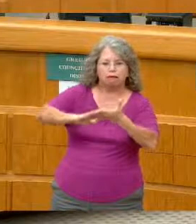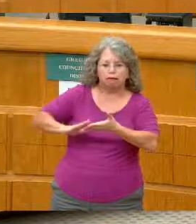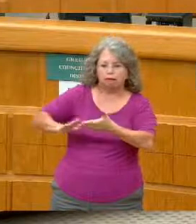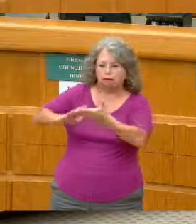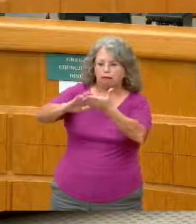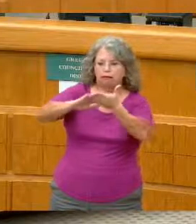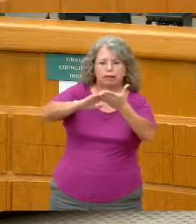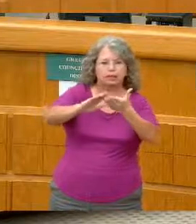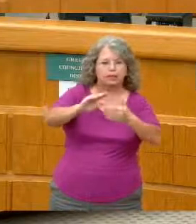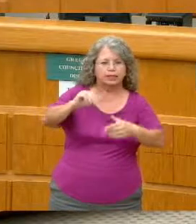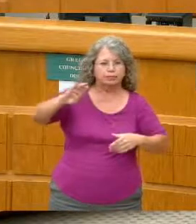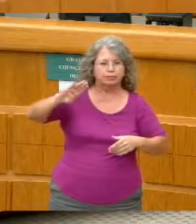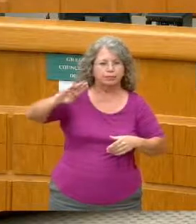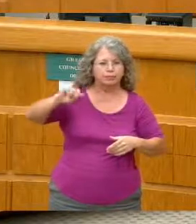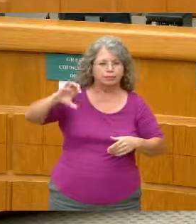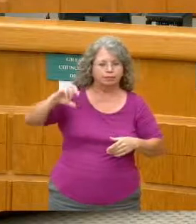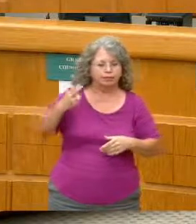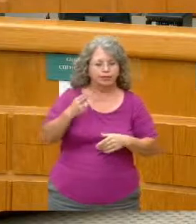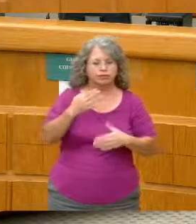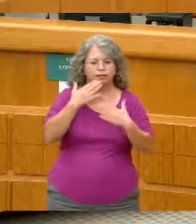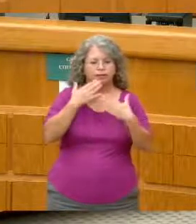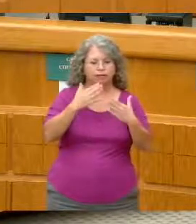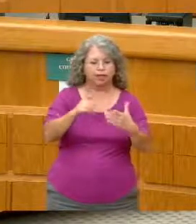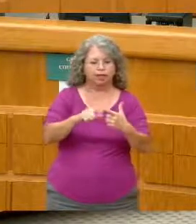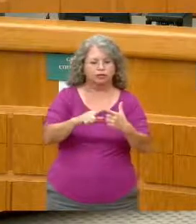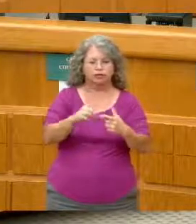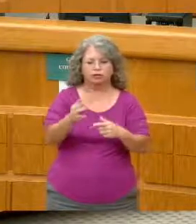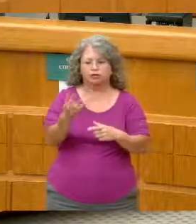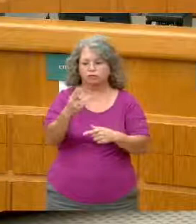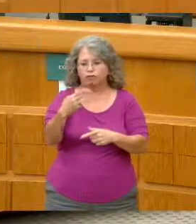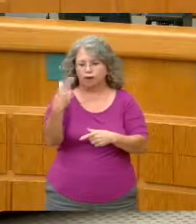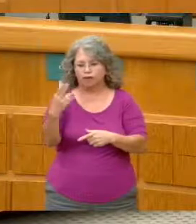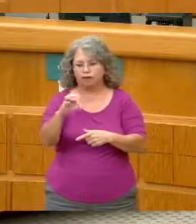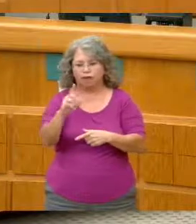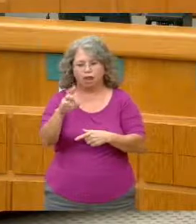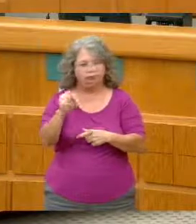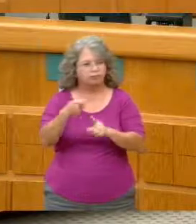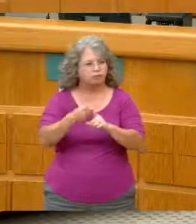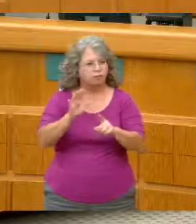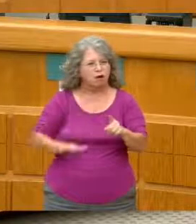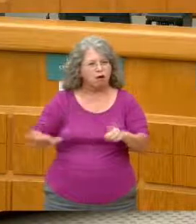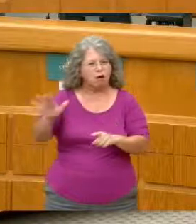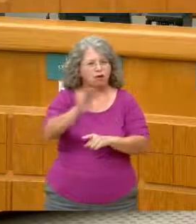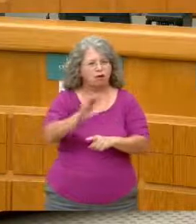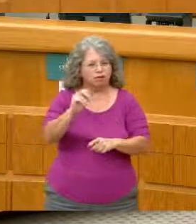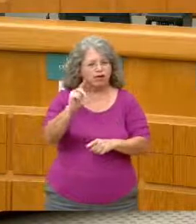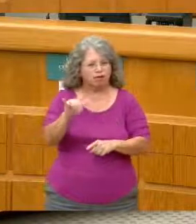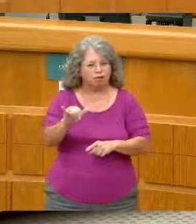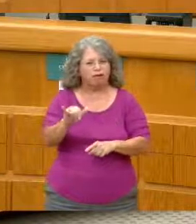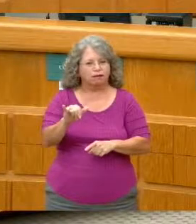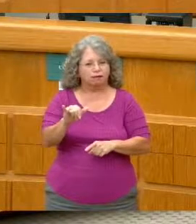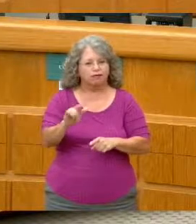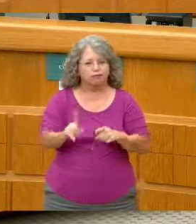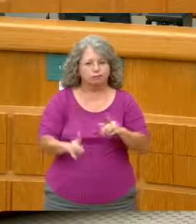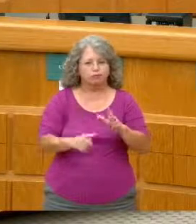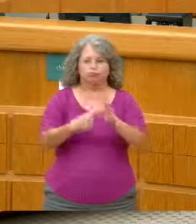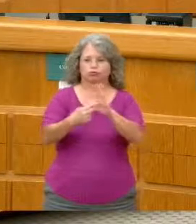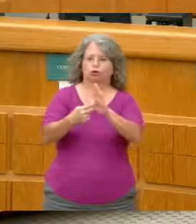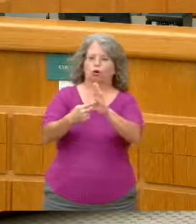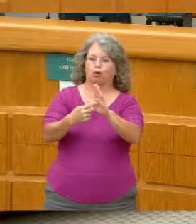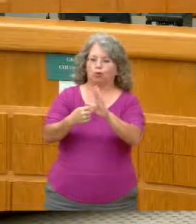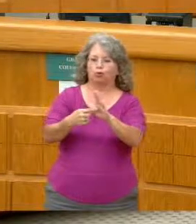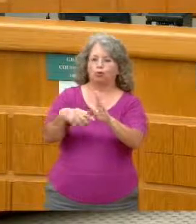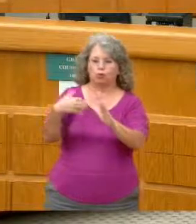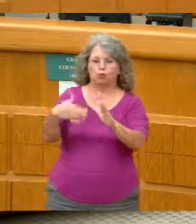And it was really just a beautiful thing to witness. And thank you to Jules Gilliam and the 4-H clubs from all over Nueces